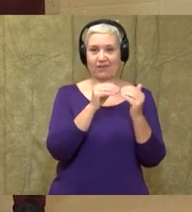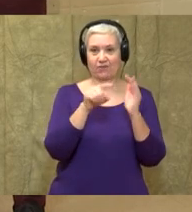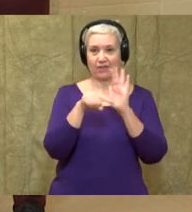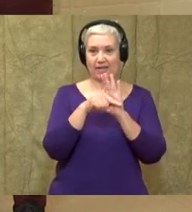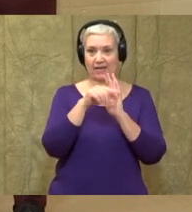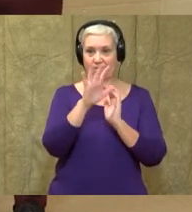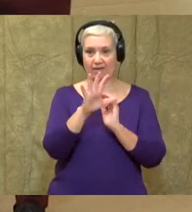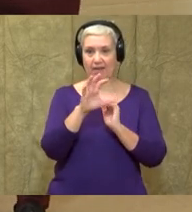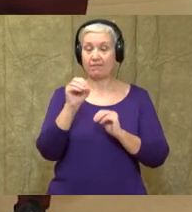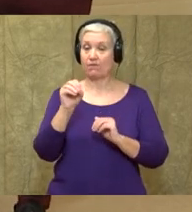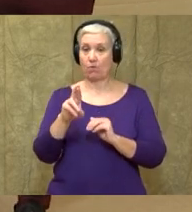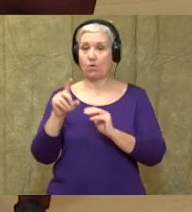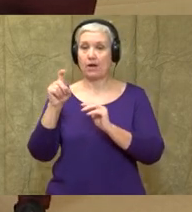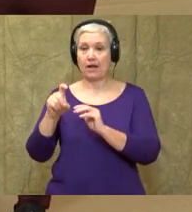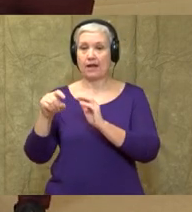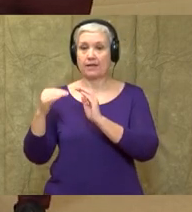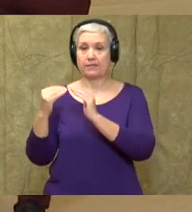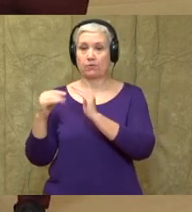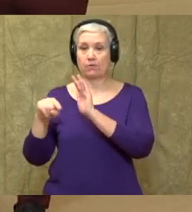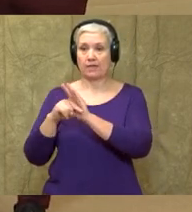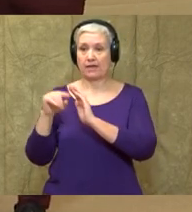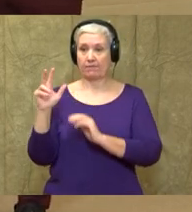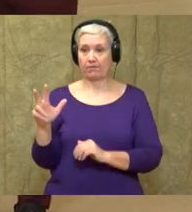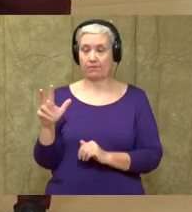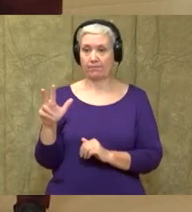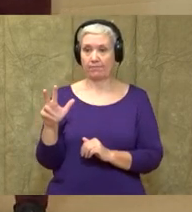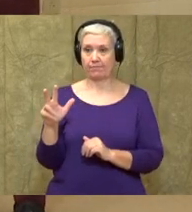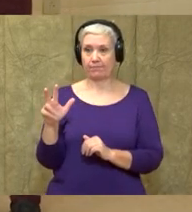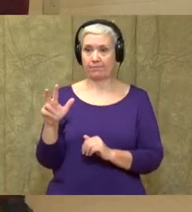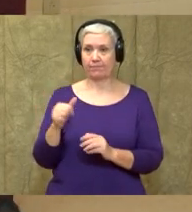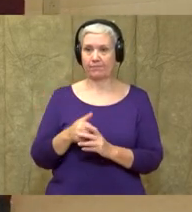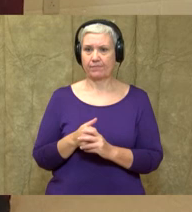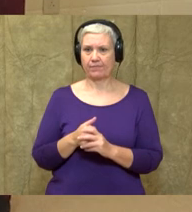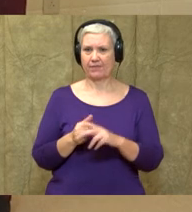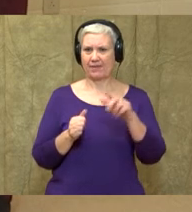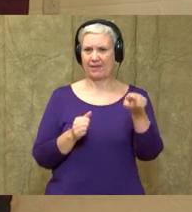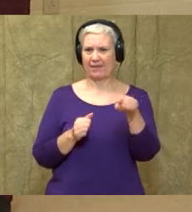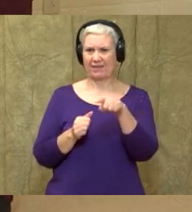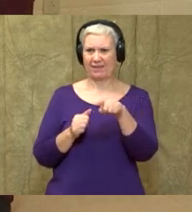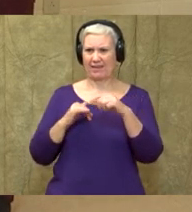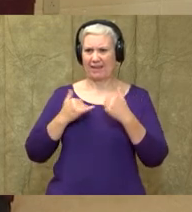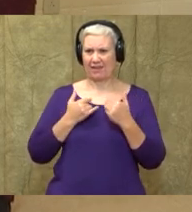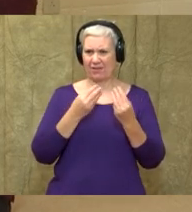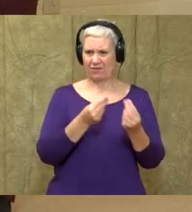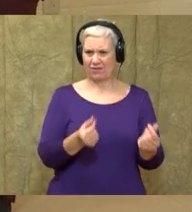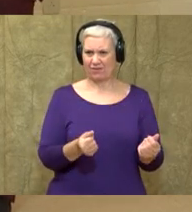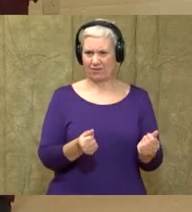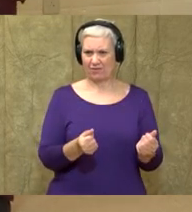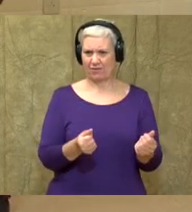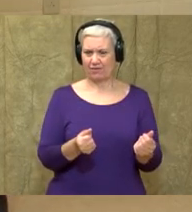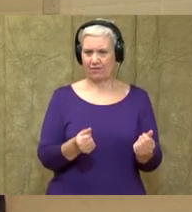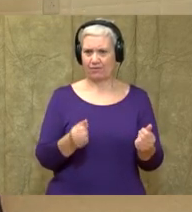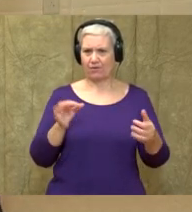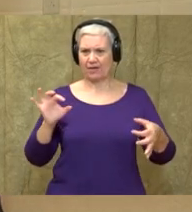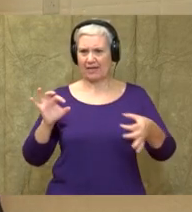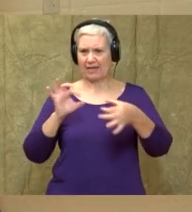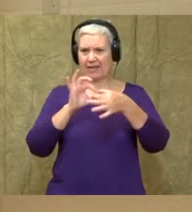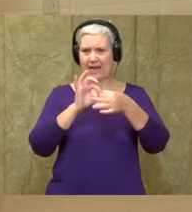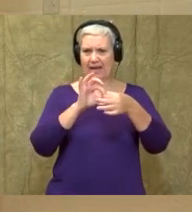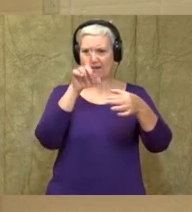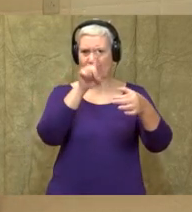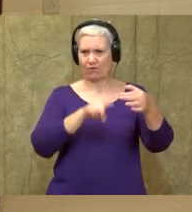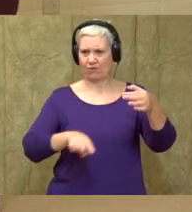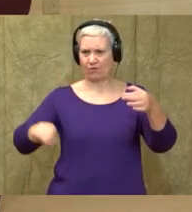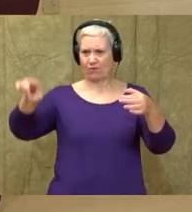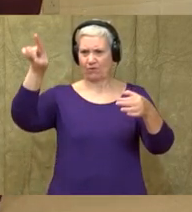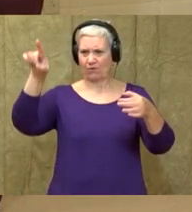5 or x is equal to negative 3. Well, how do those solutions connect back to